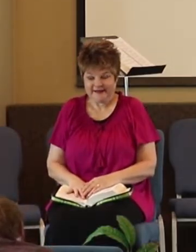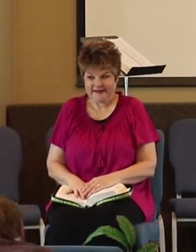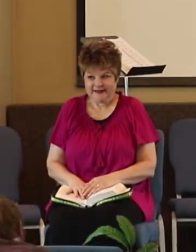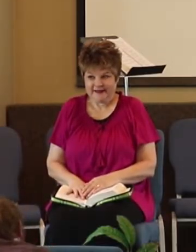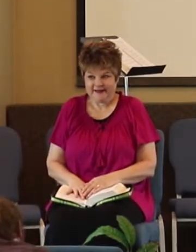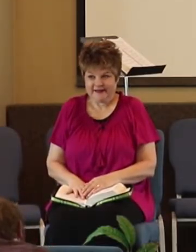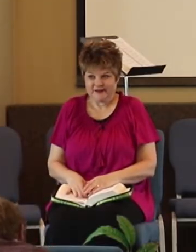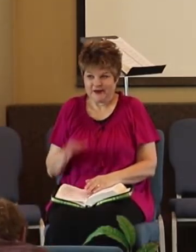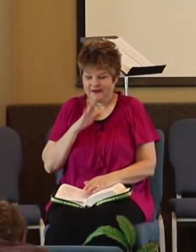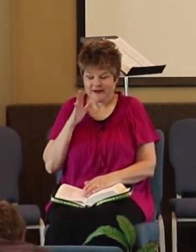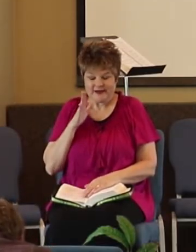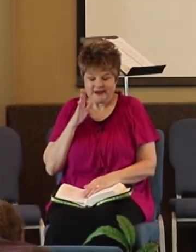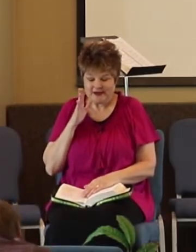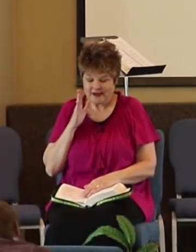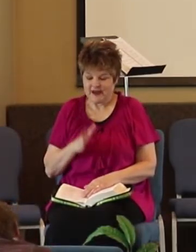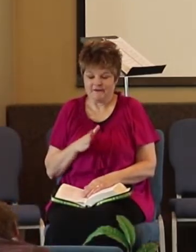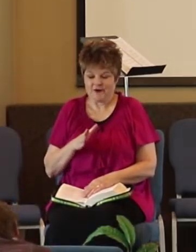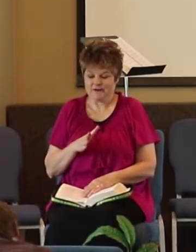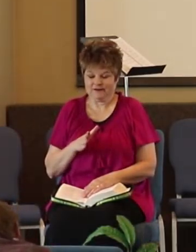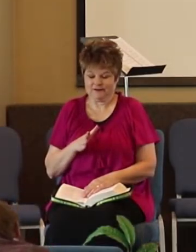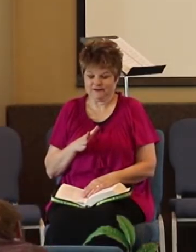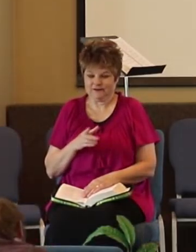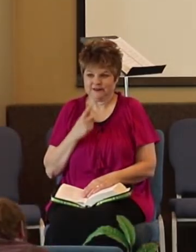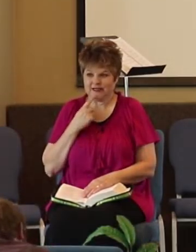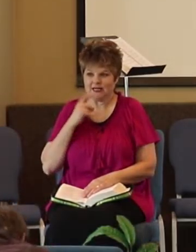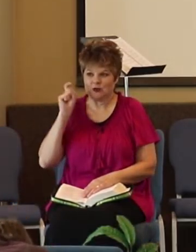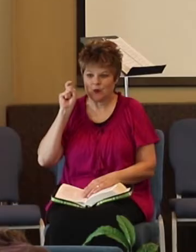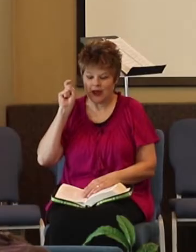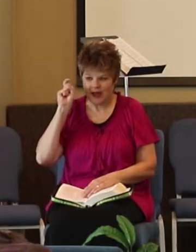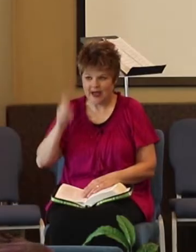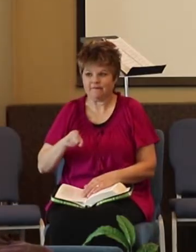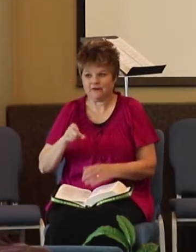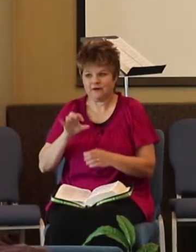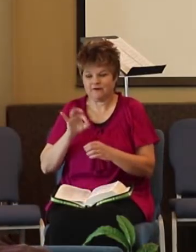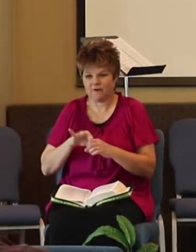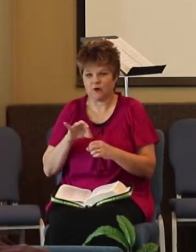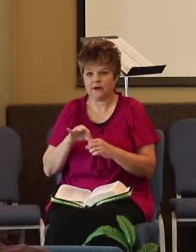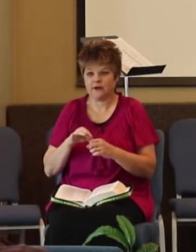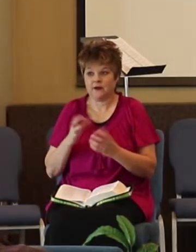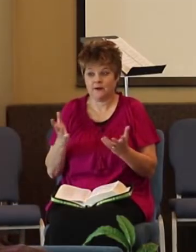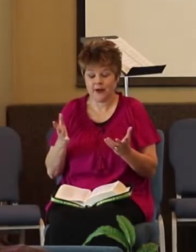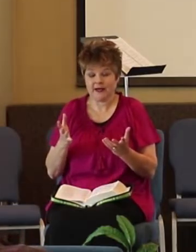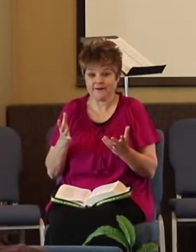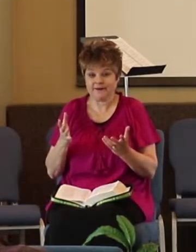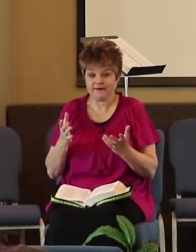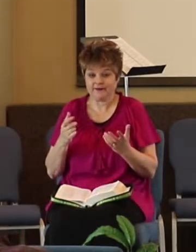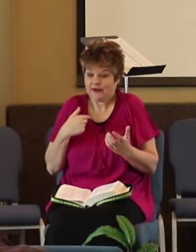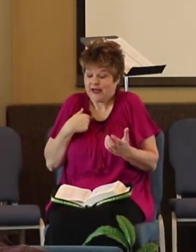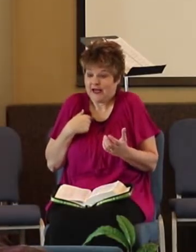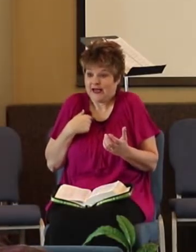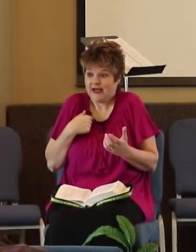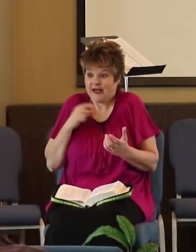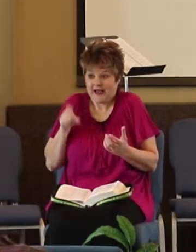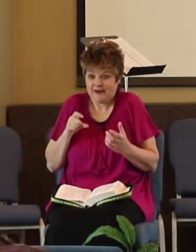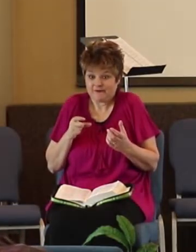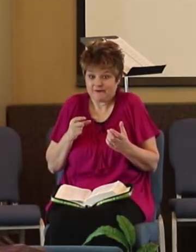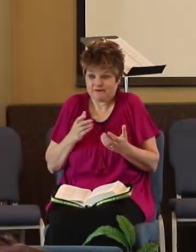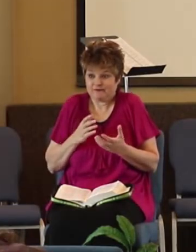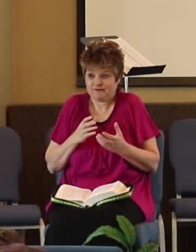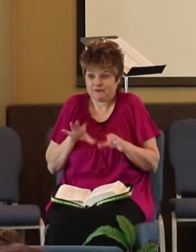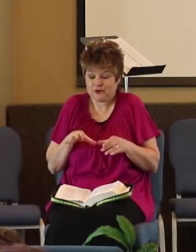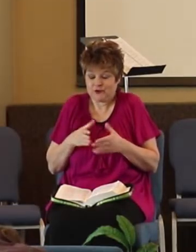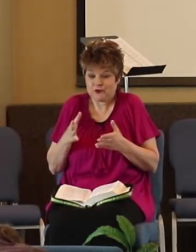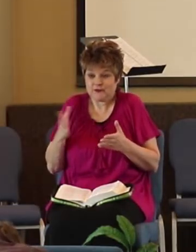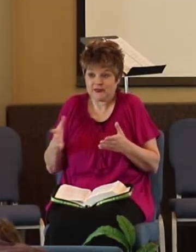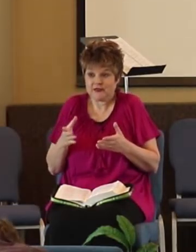And so I would never in my wildest dreams say, you have to do this. But you know what? Ray's got to do something. And